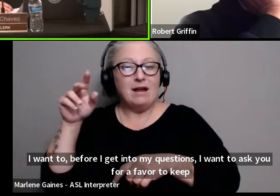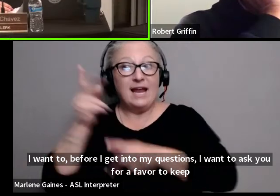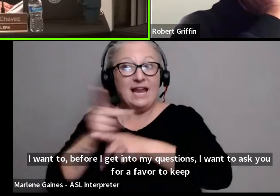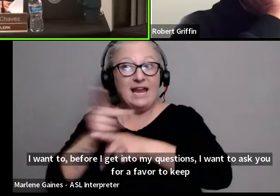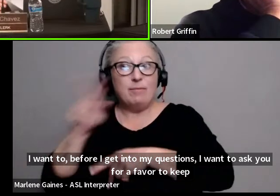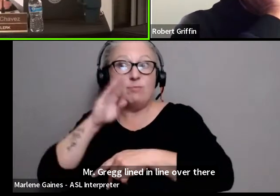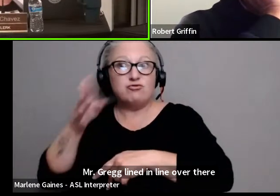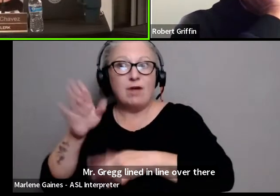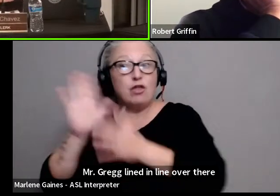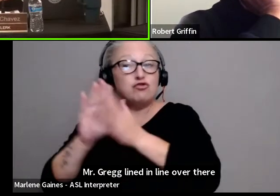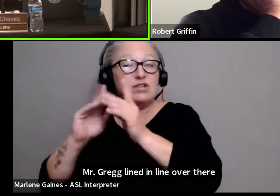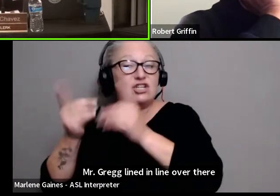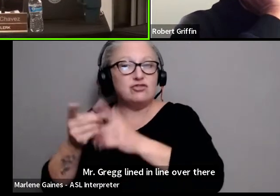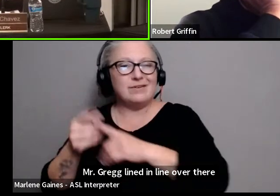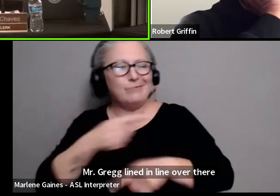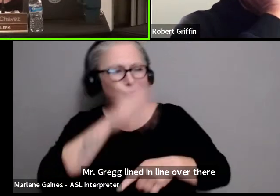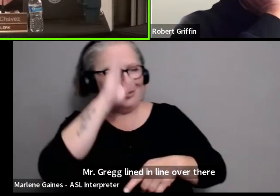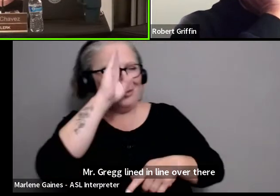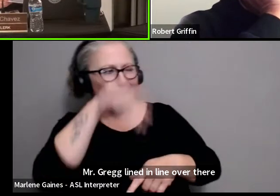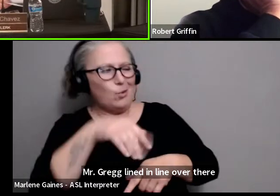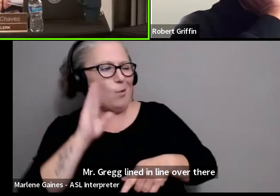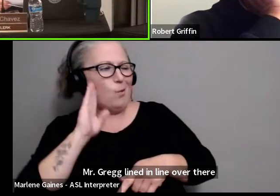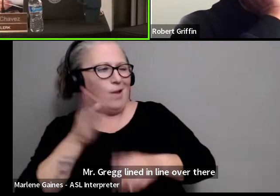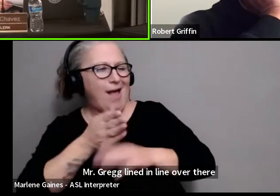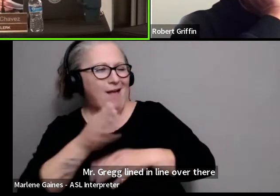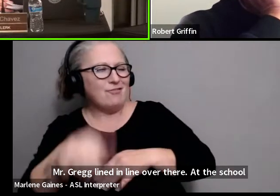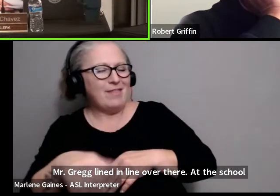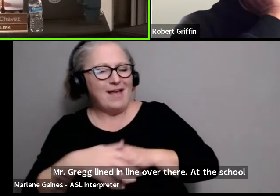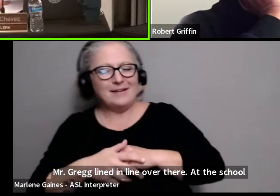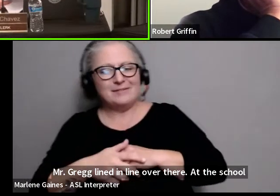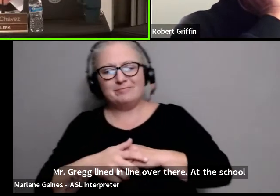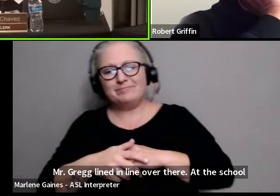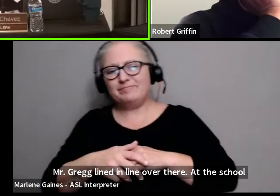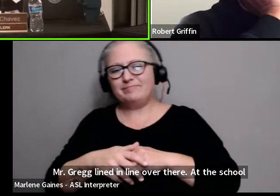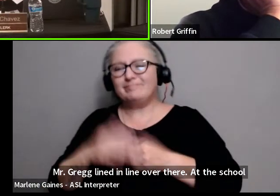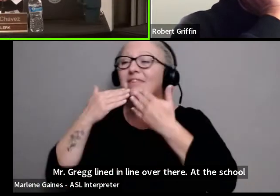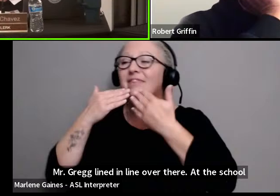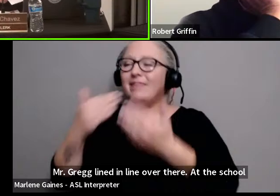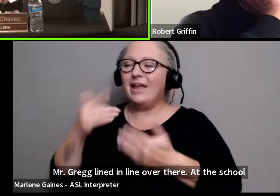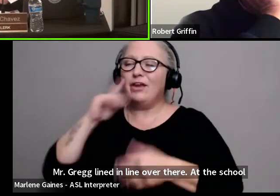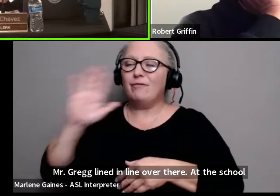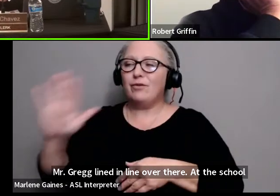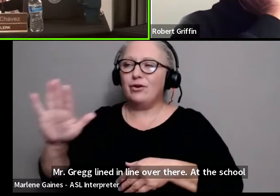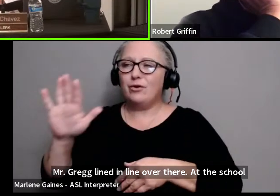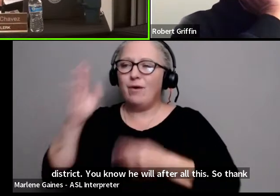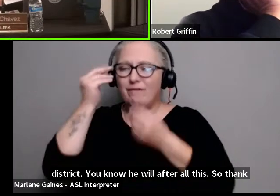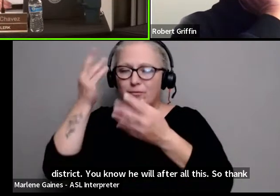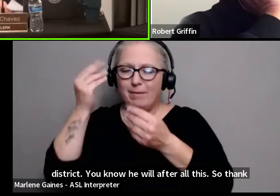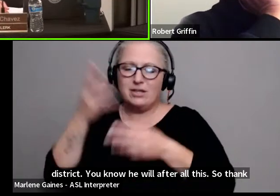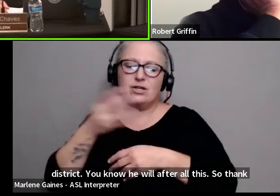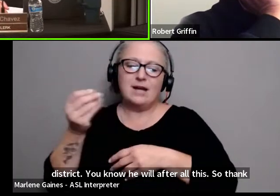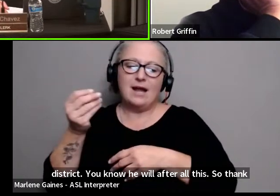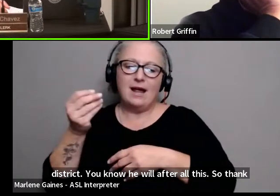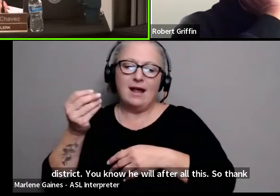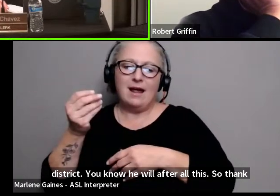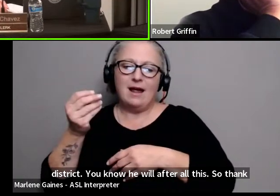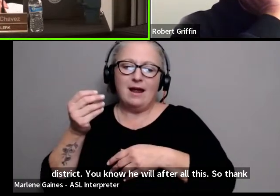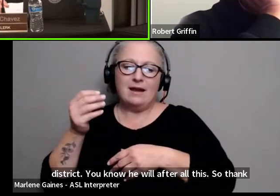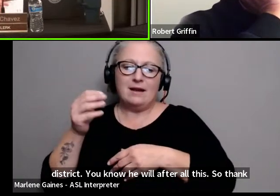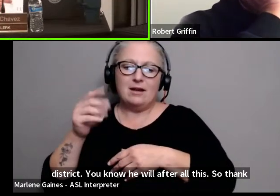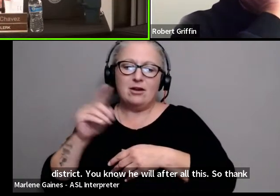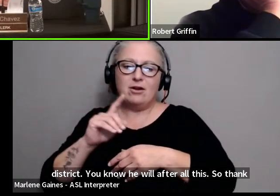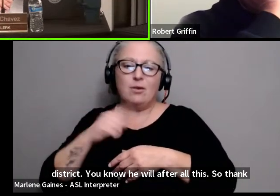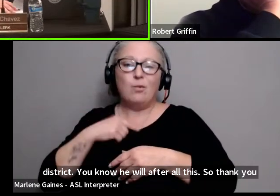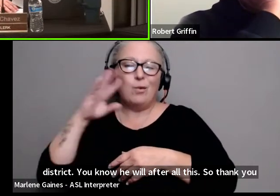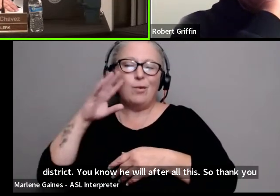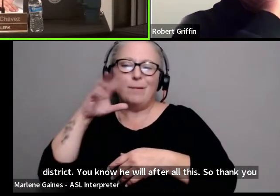the school district. You know he will after all this. School district. So thank you for the information. We're really gonna